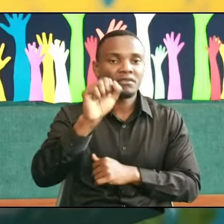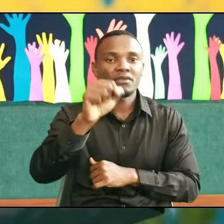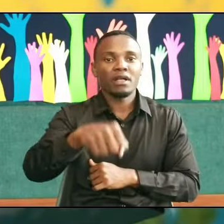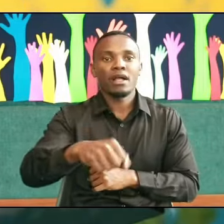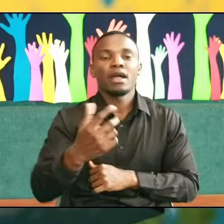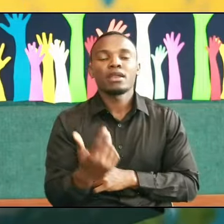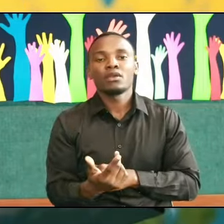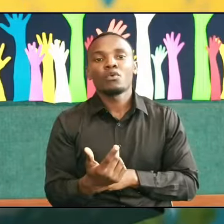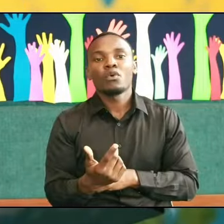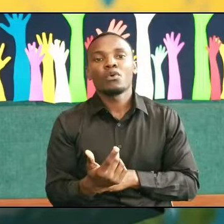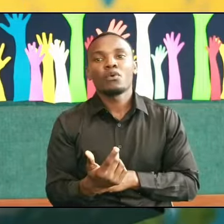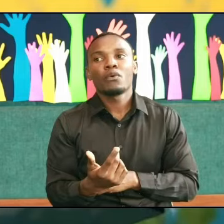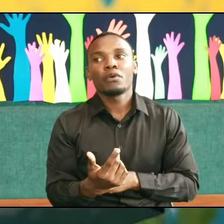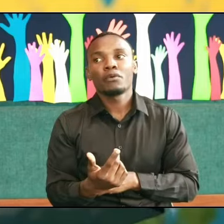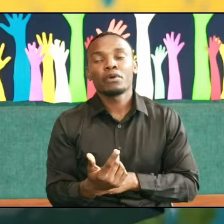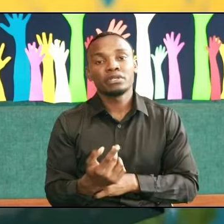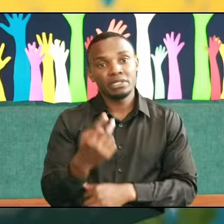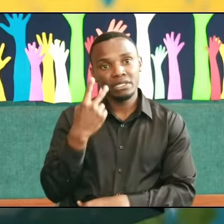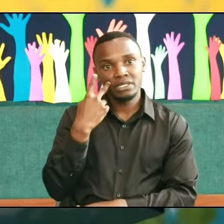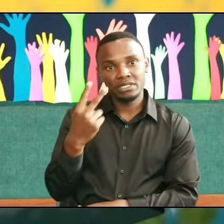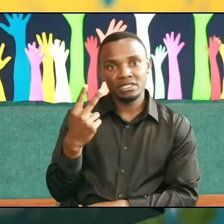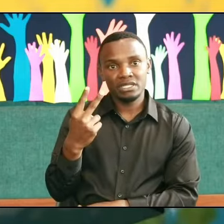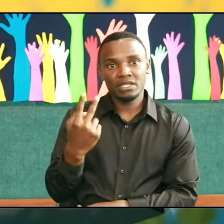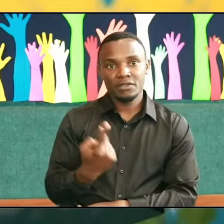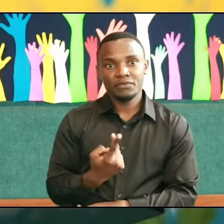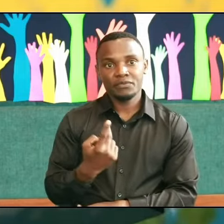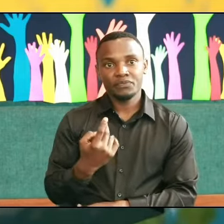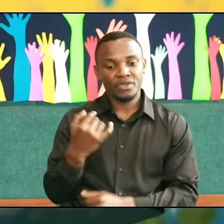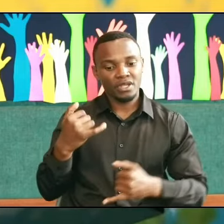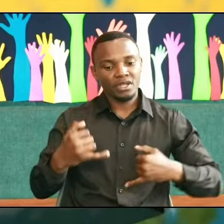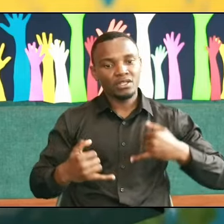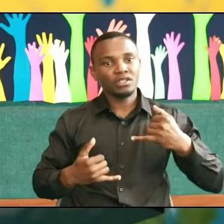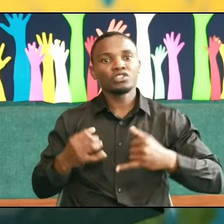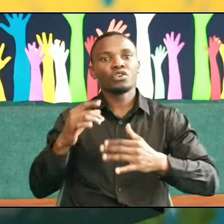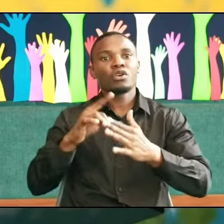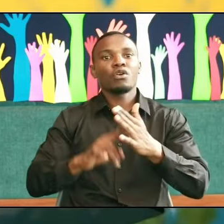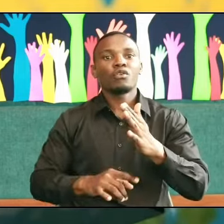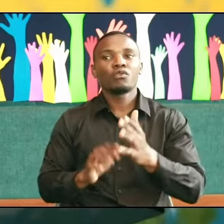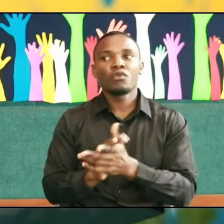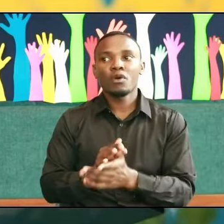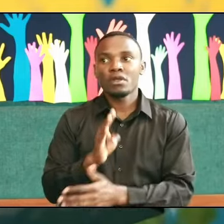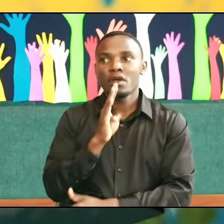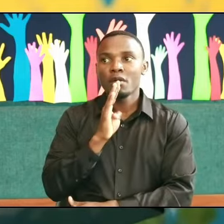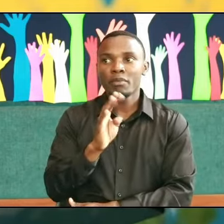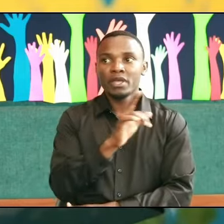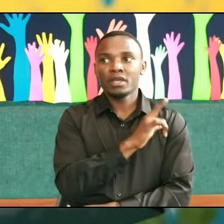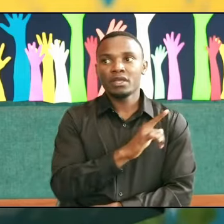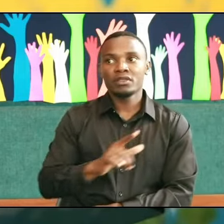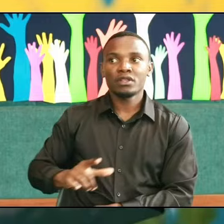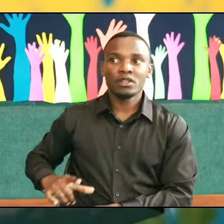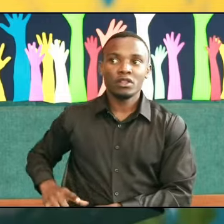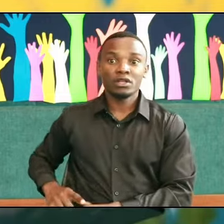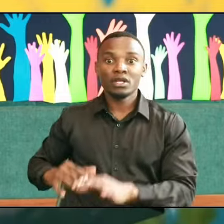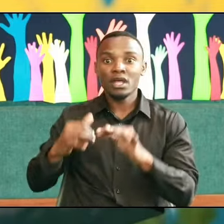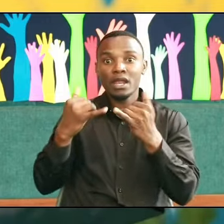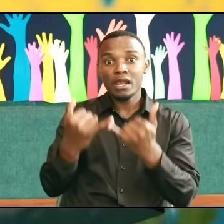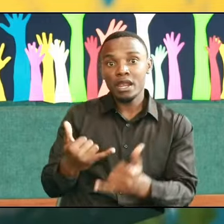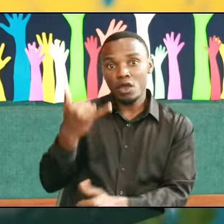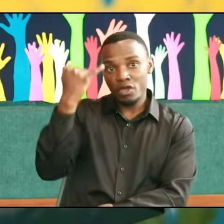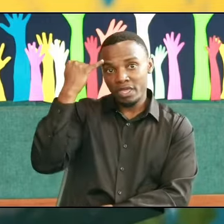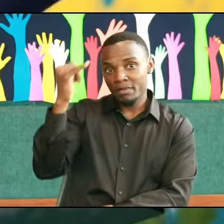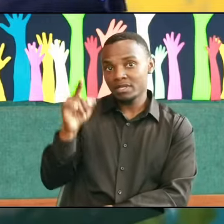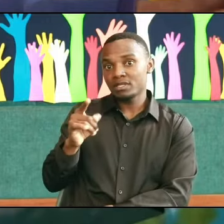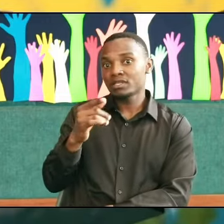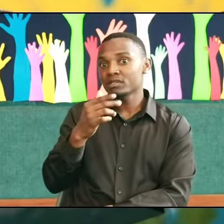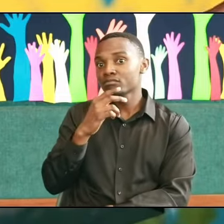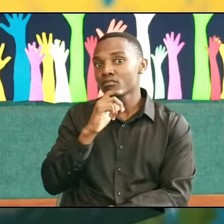to see the joy of being in the Lord and Savior Jesus Christ. Now imagine this boy.